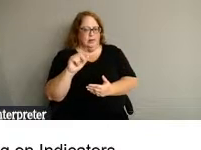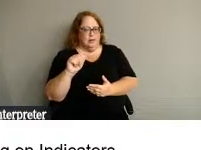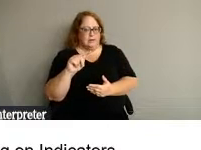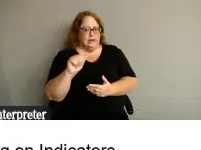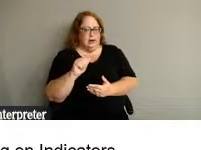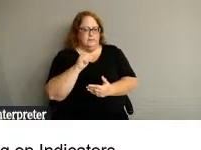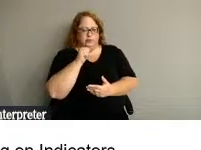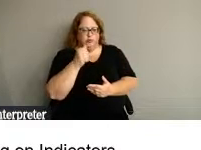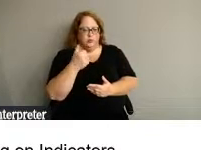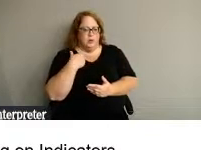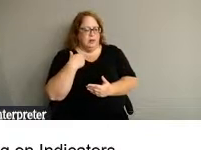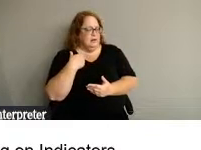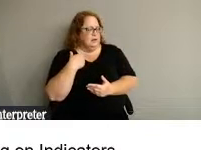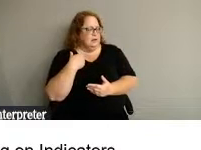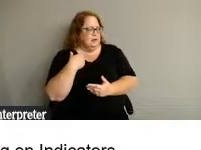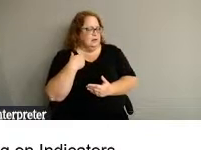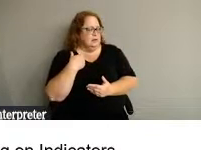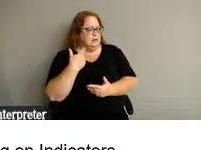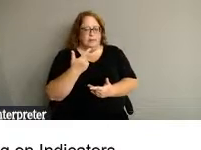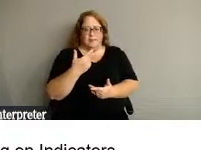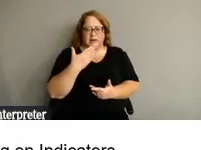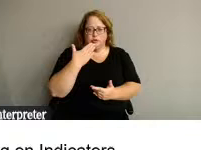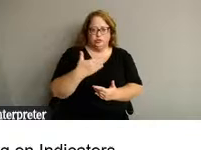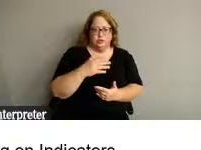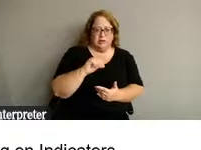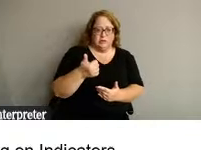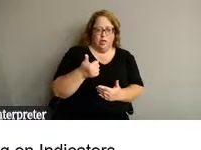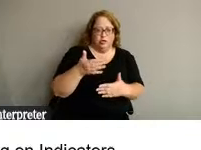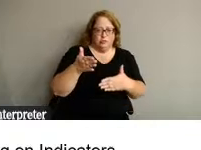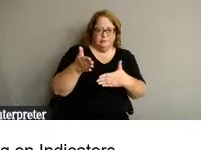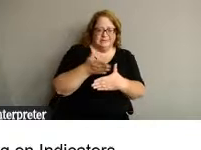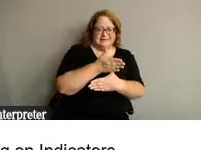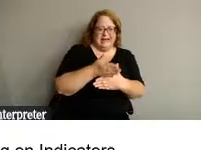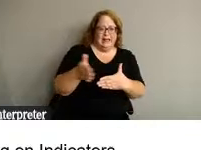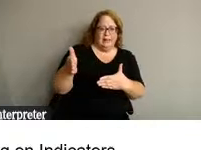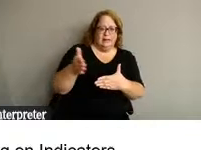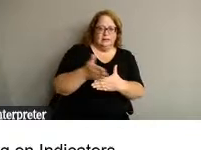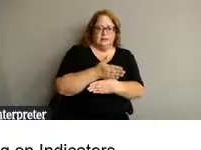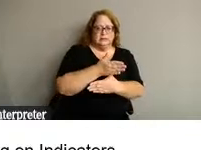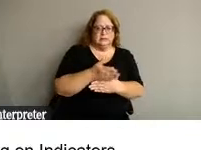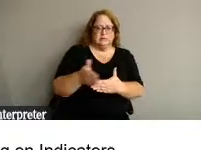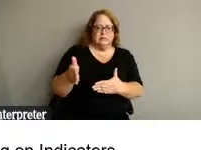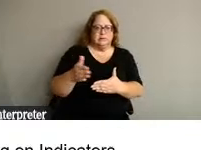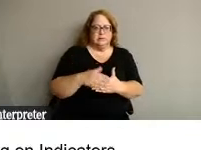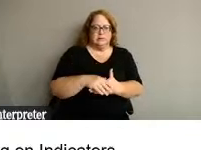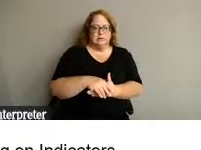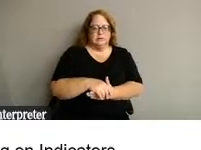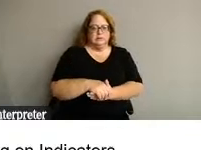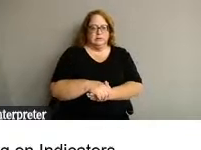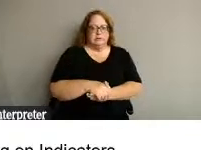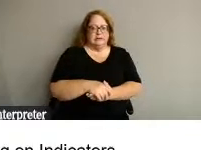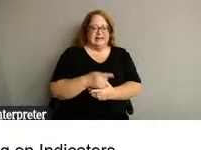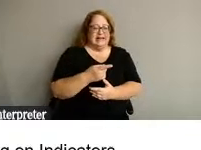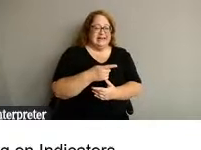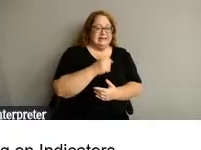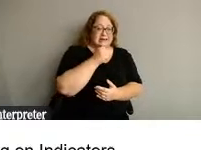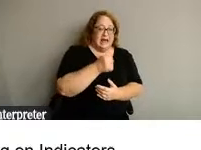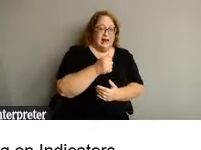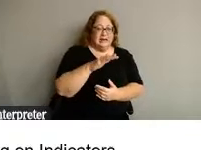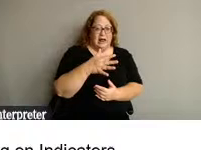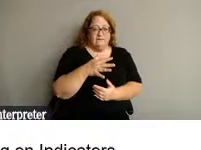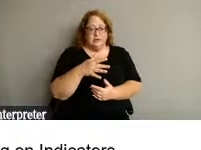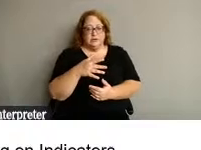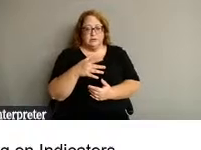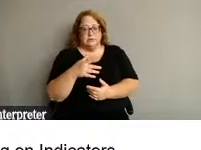have data that you can. It's as good as any other Likert scale at the end. I mean, it's basically, it's either it isn't, kind of is, sort of